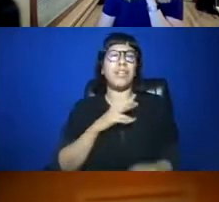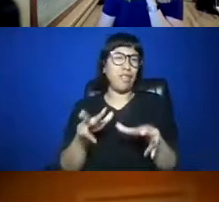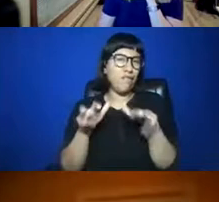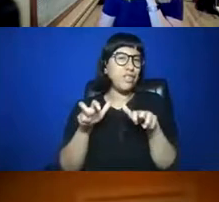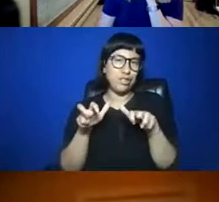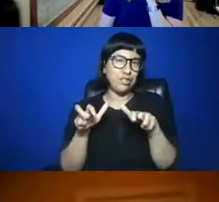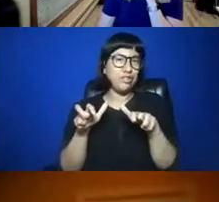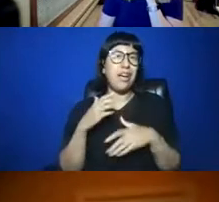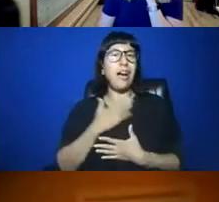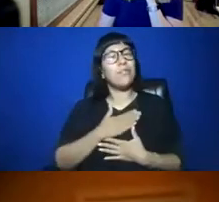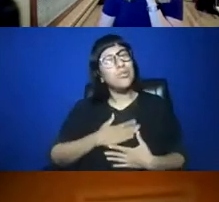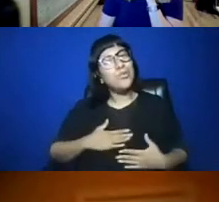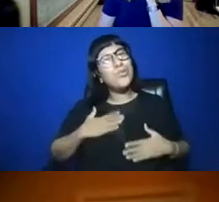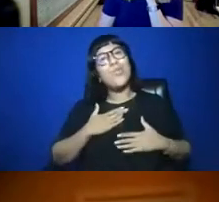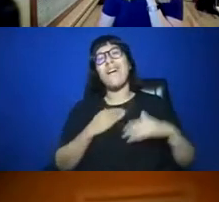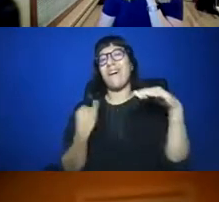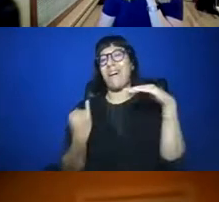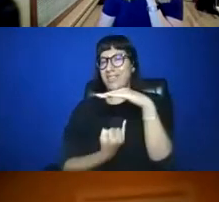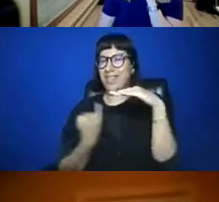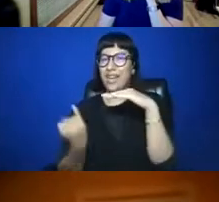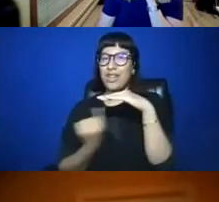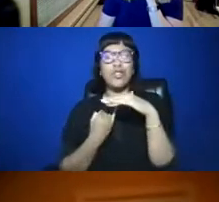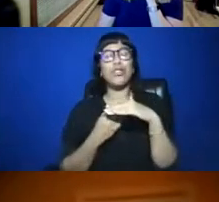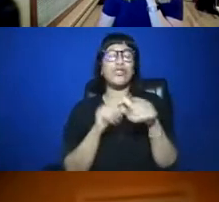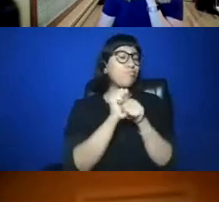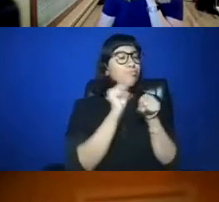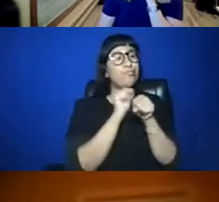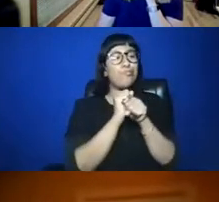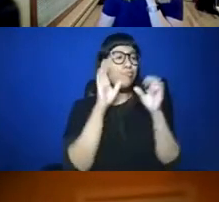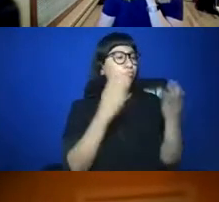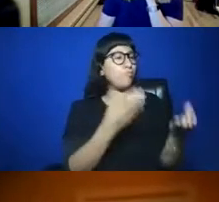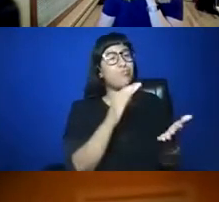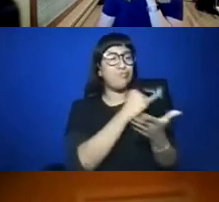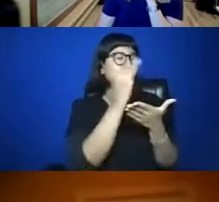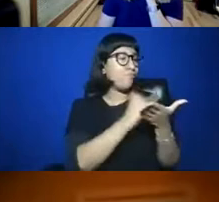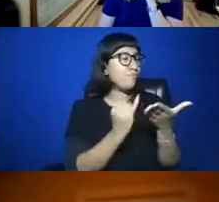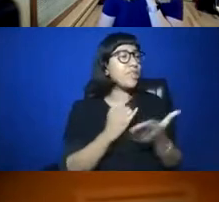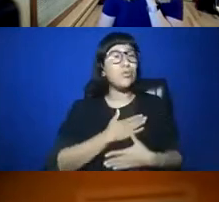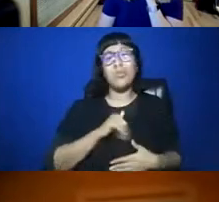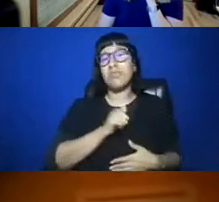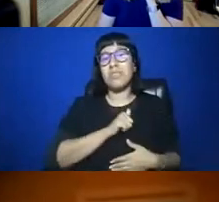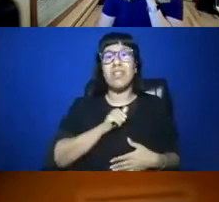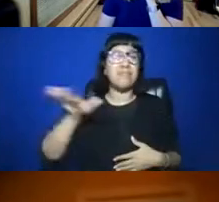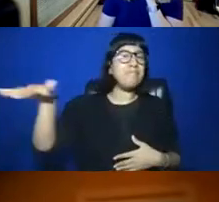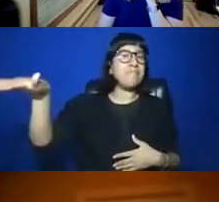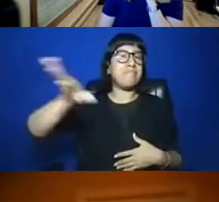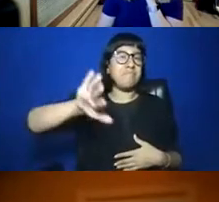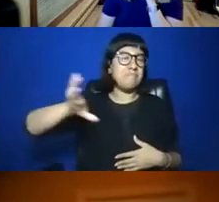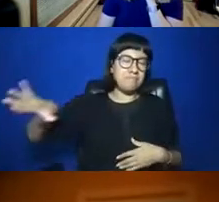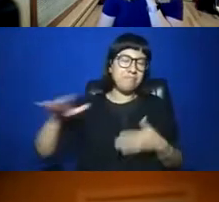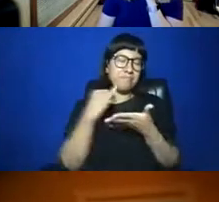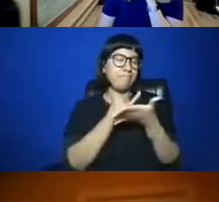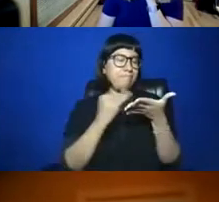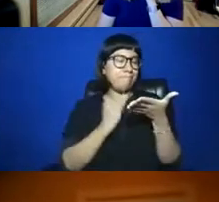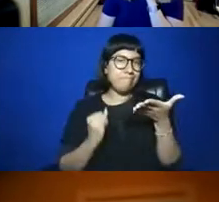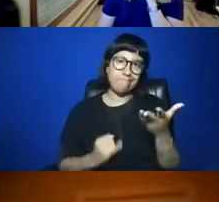be isolated and in my studio and do my work and just enjoy myself. But